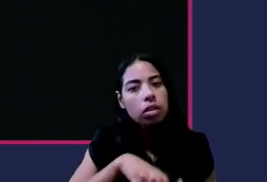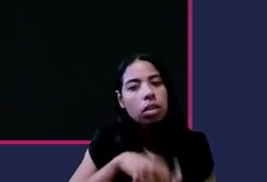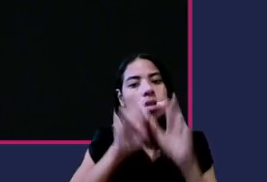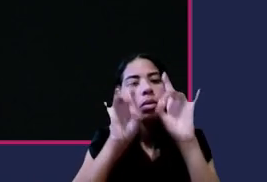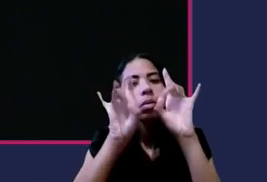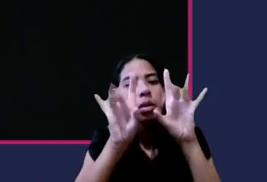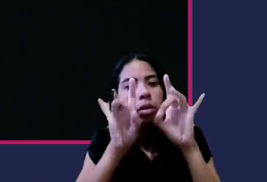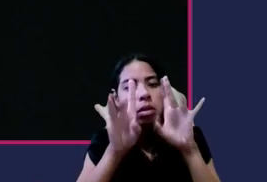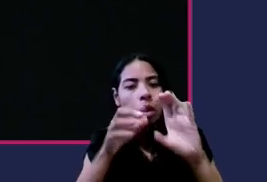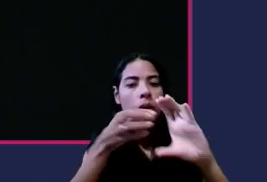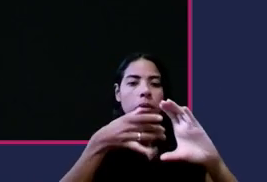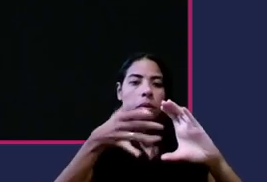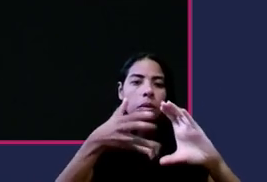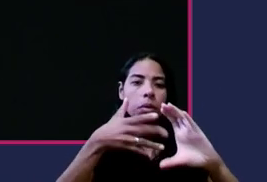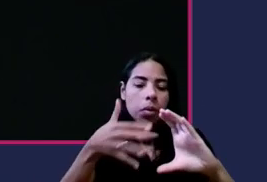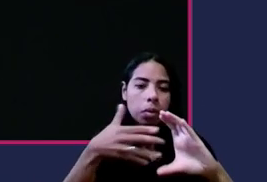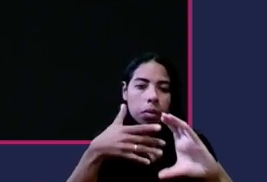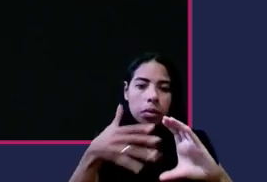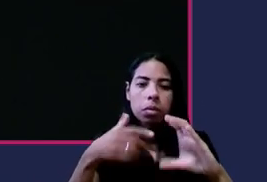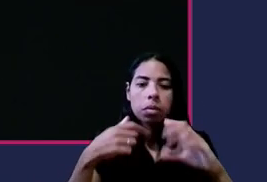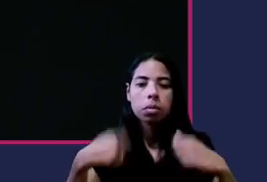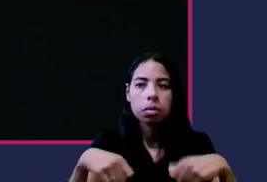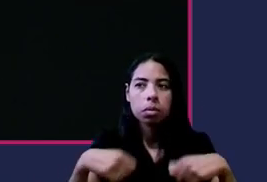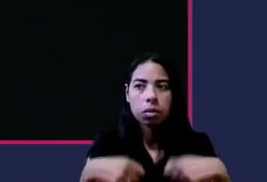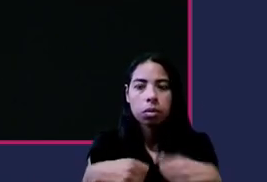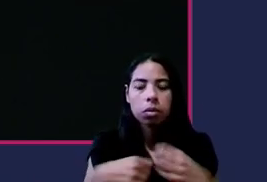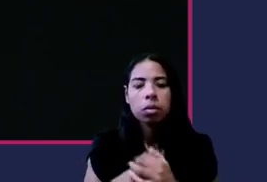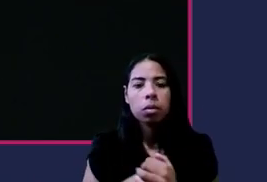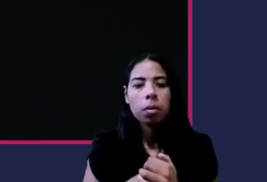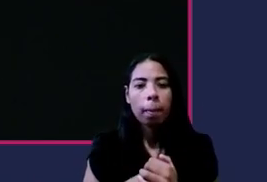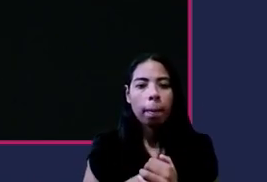Reference centers for rare diseases, like the ones we've been